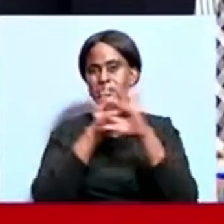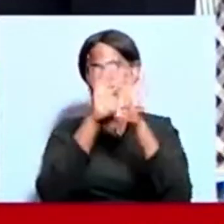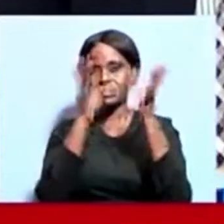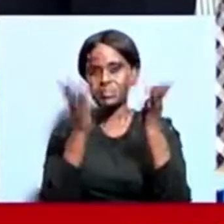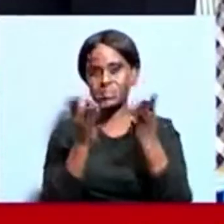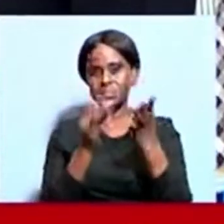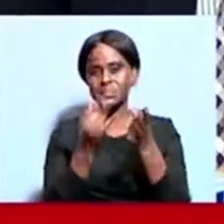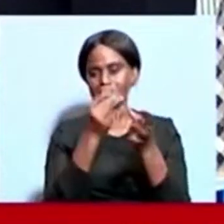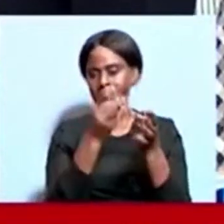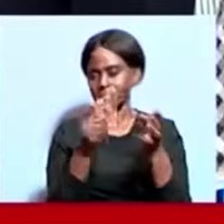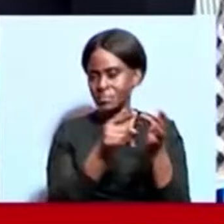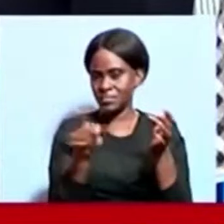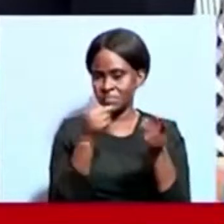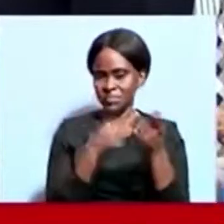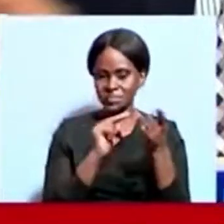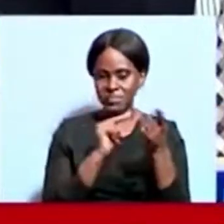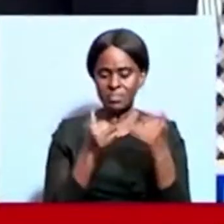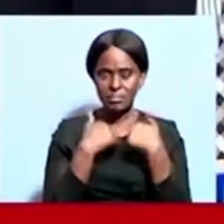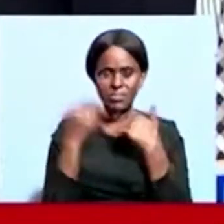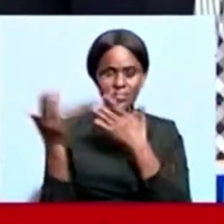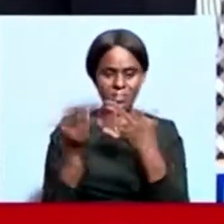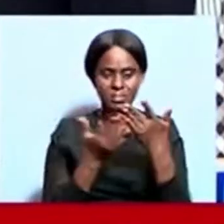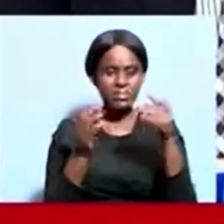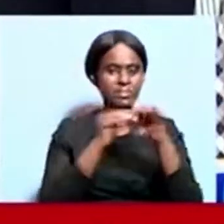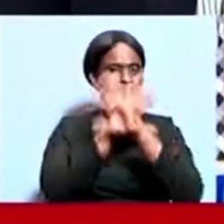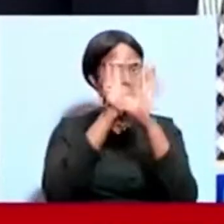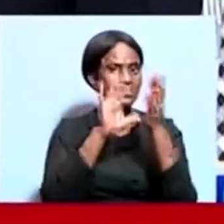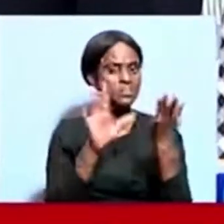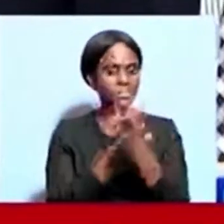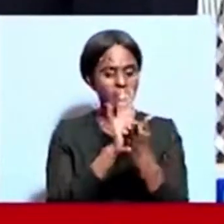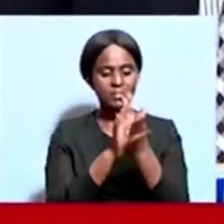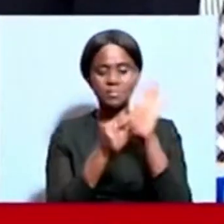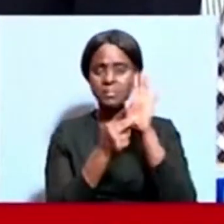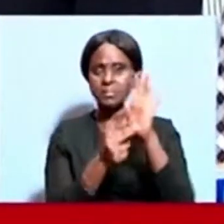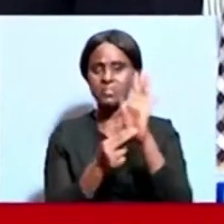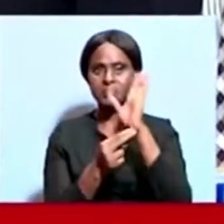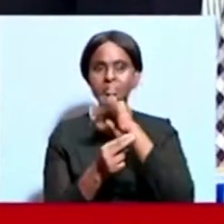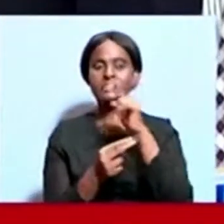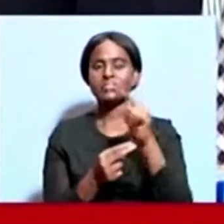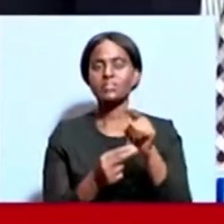it is one of those that we have brought a clearer document to show that.